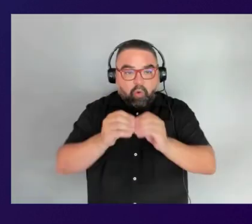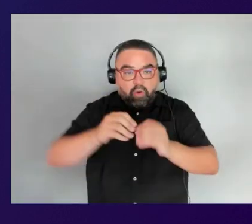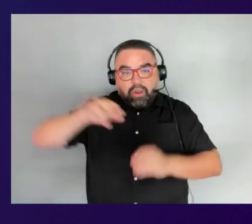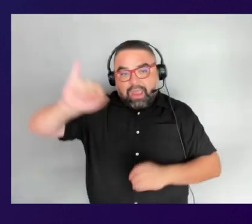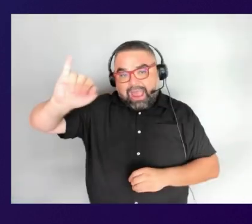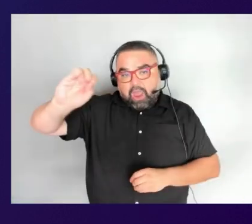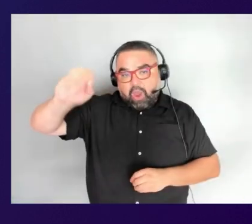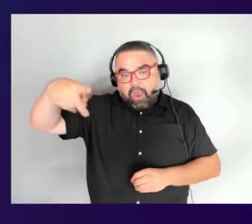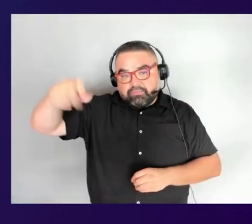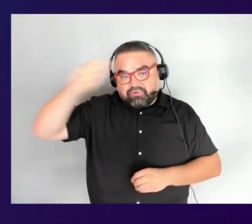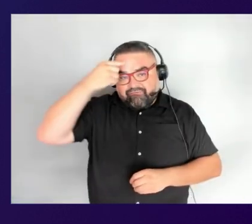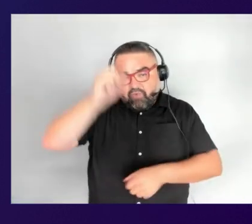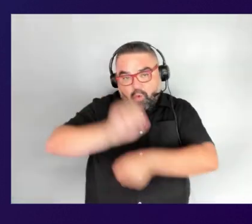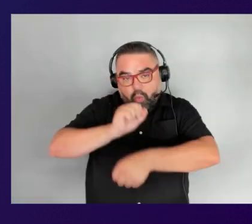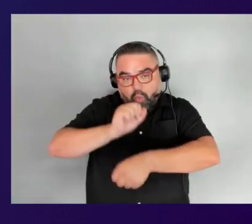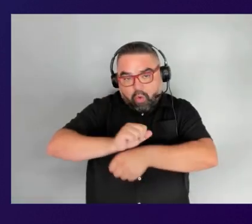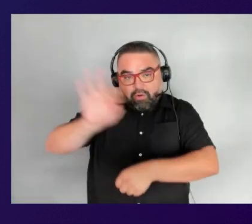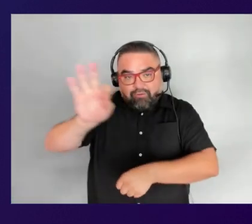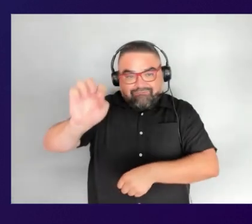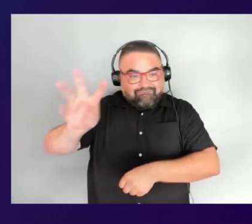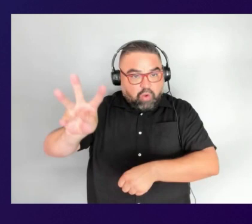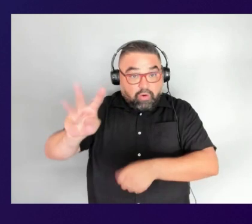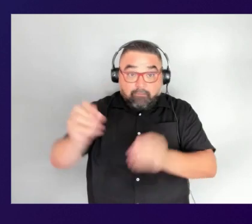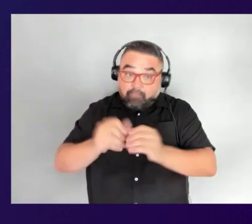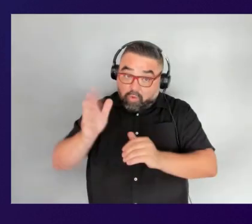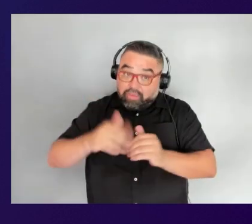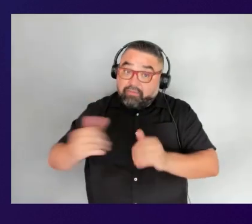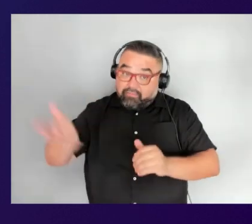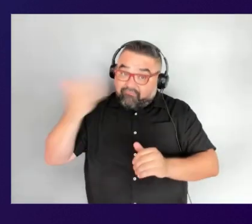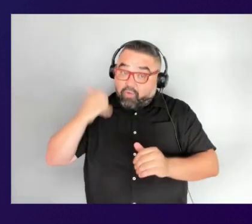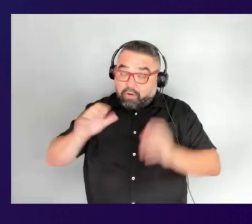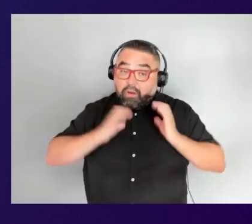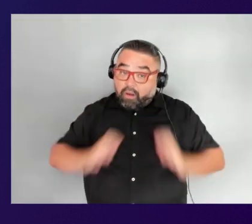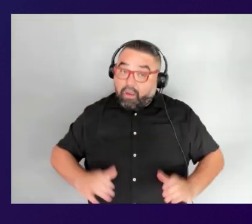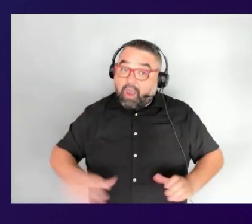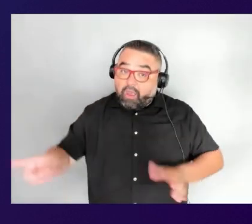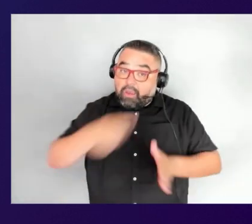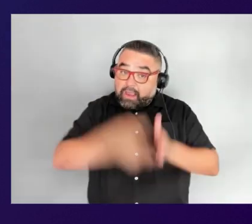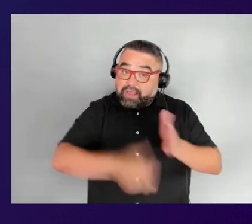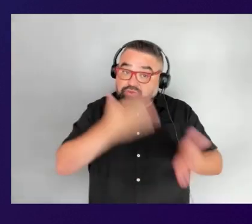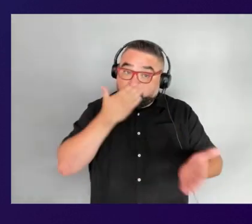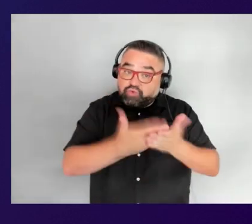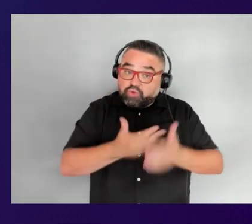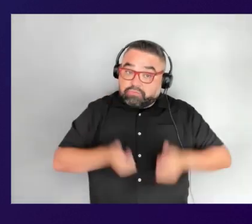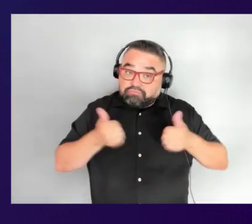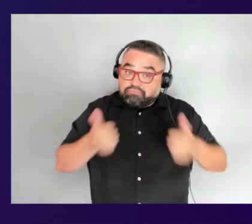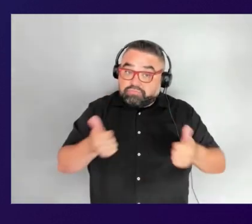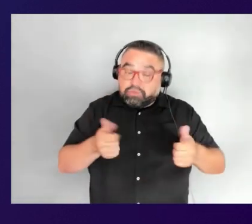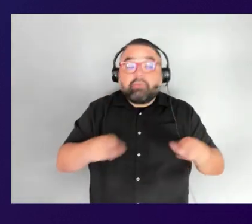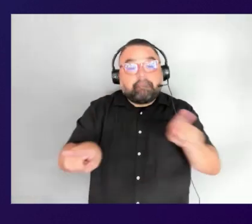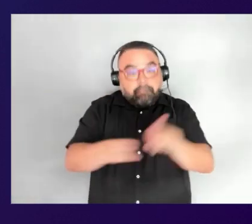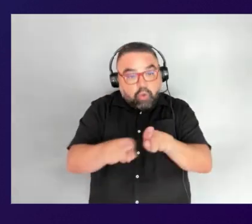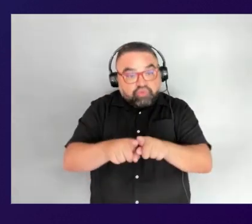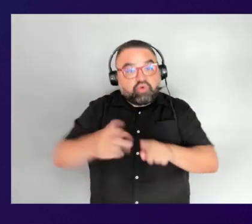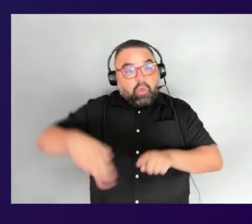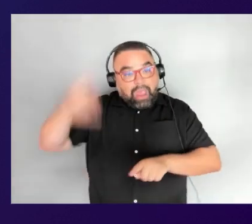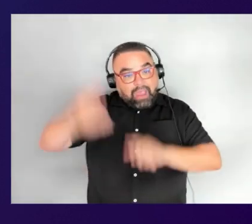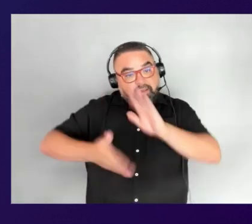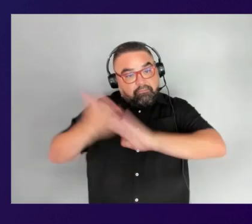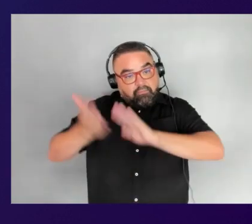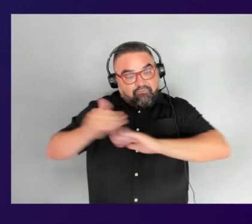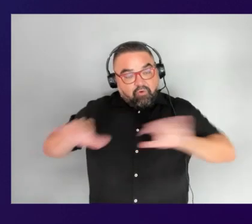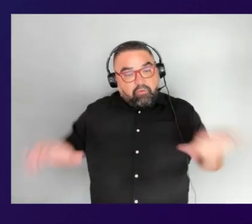a great option for customers to get better price performance on their workloads and be able to run more high performance workloads on